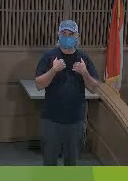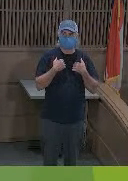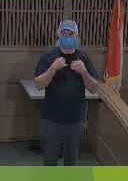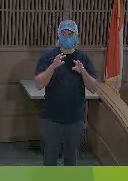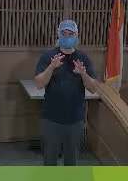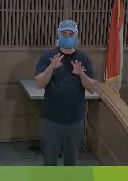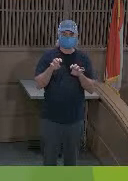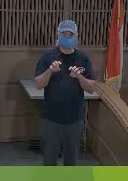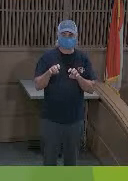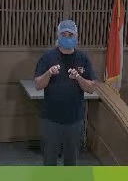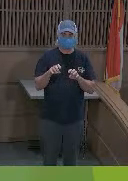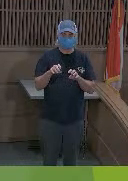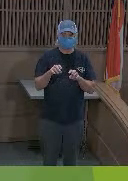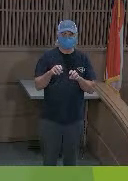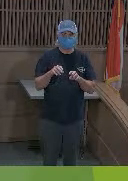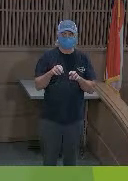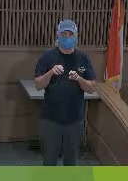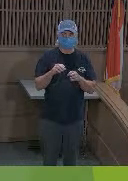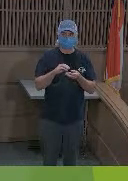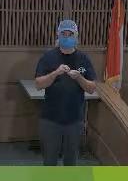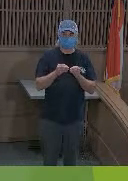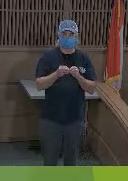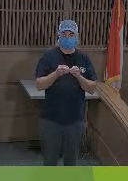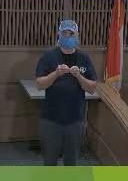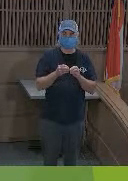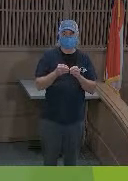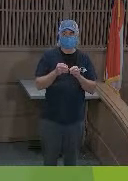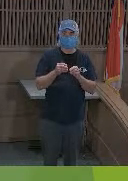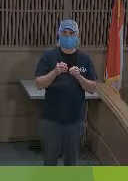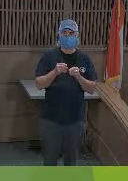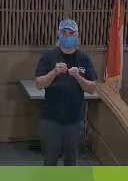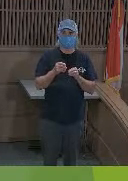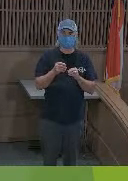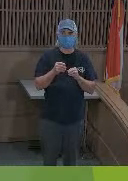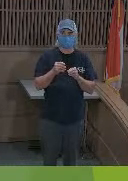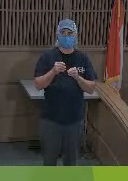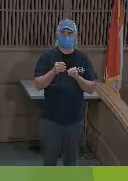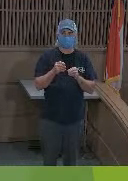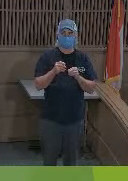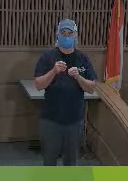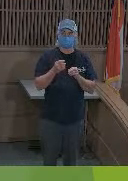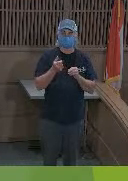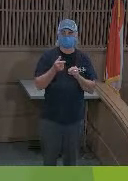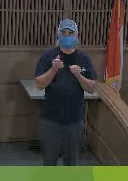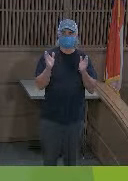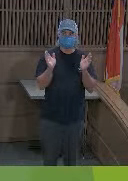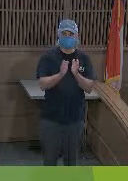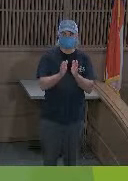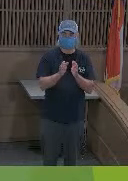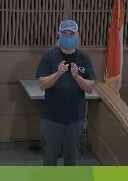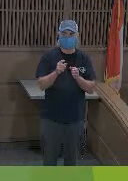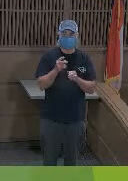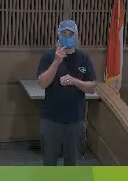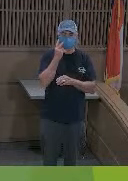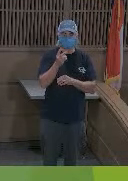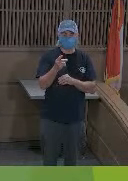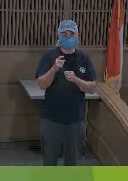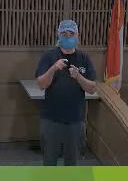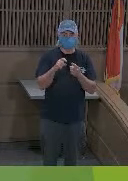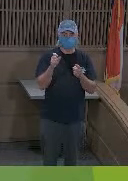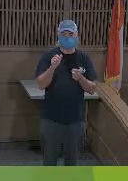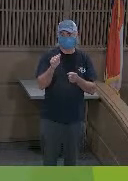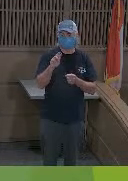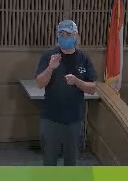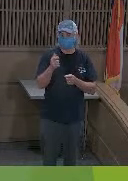test results. These numbers are kind of small. We probably should have done them in biweekly. But as you see, from August